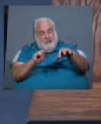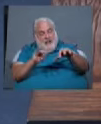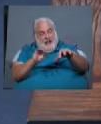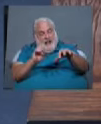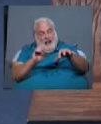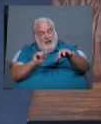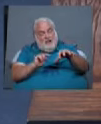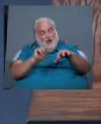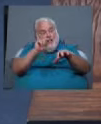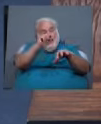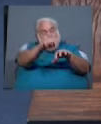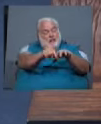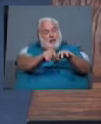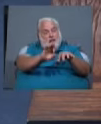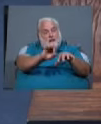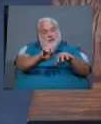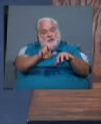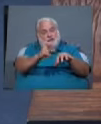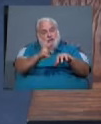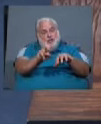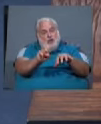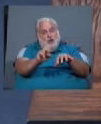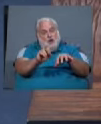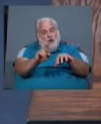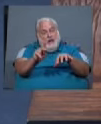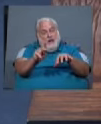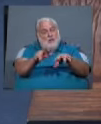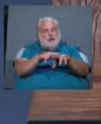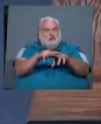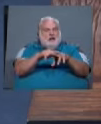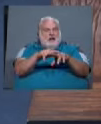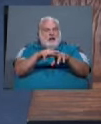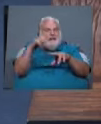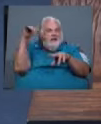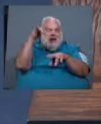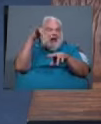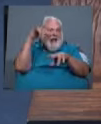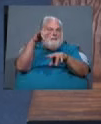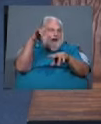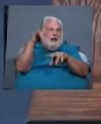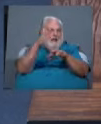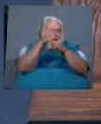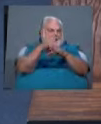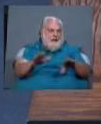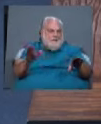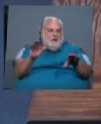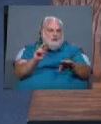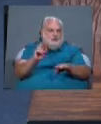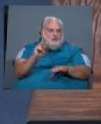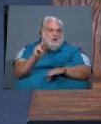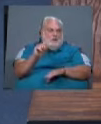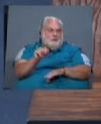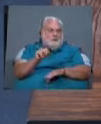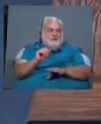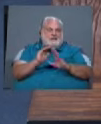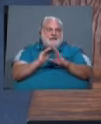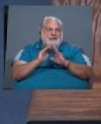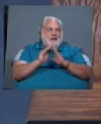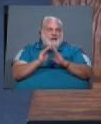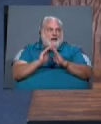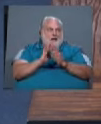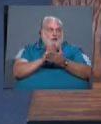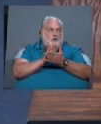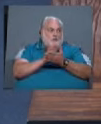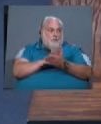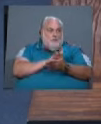the other side of Fush Creek, surrounded by trains and under airplanes and divided by trucks. The city or the